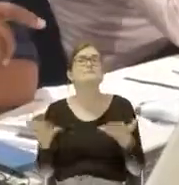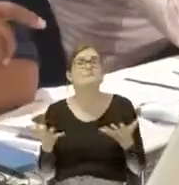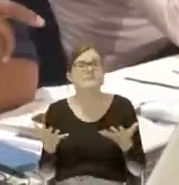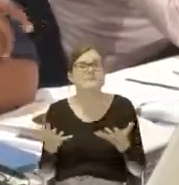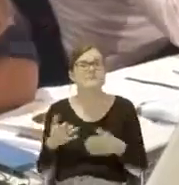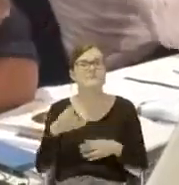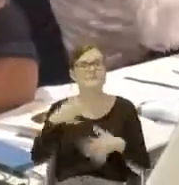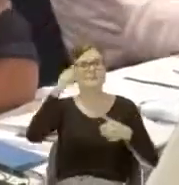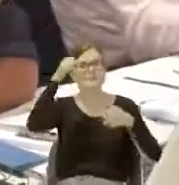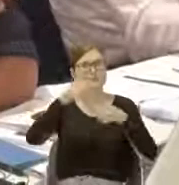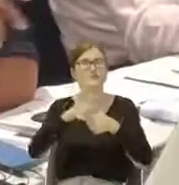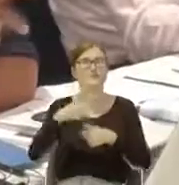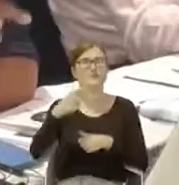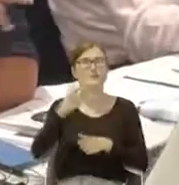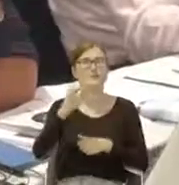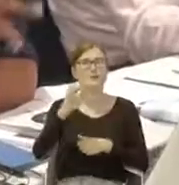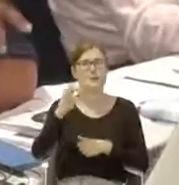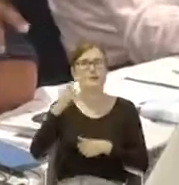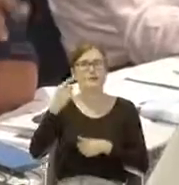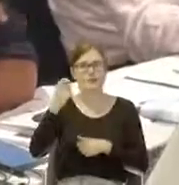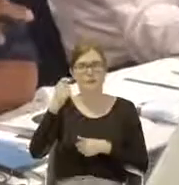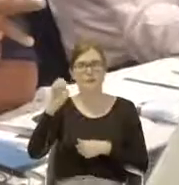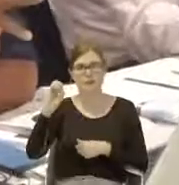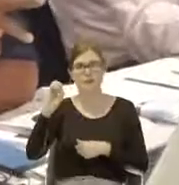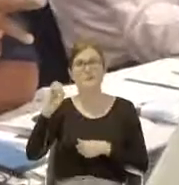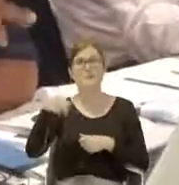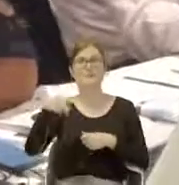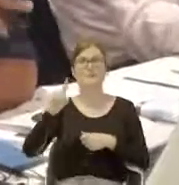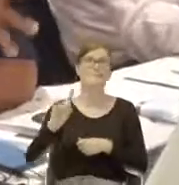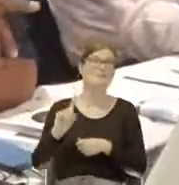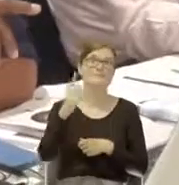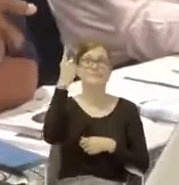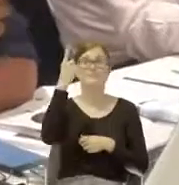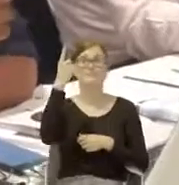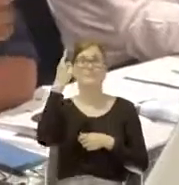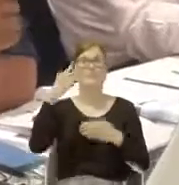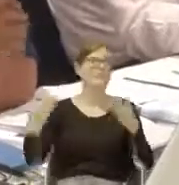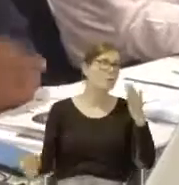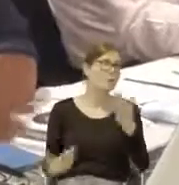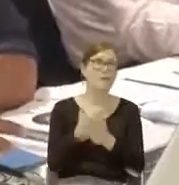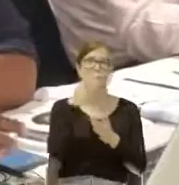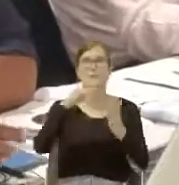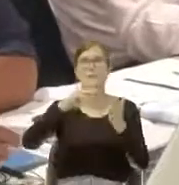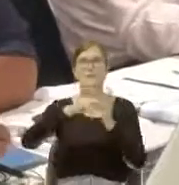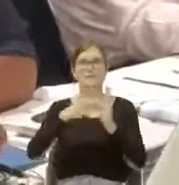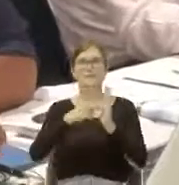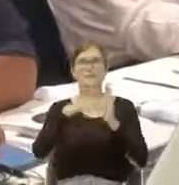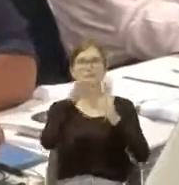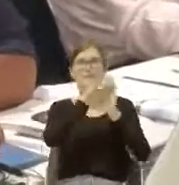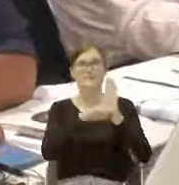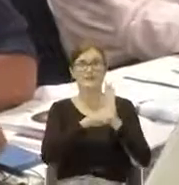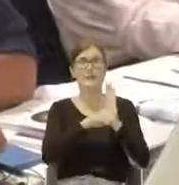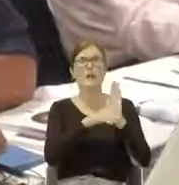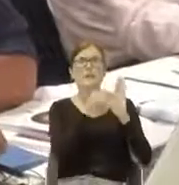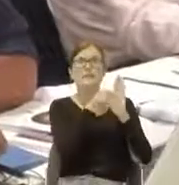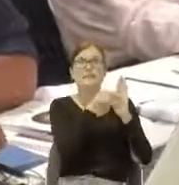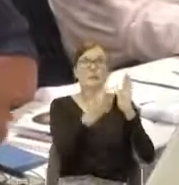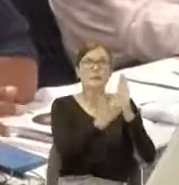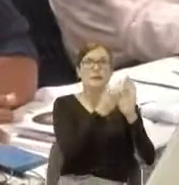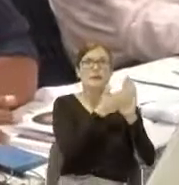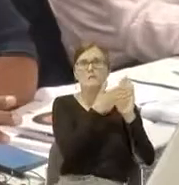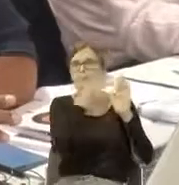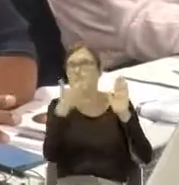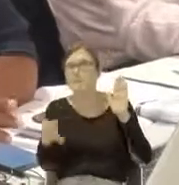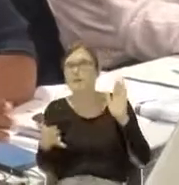it. Note that we are only left with 8 years before 2030, as I indicated earlier. In